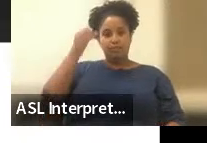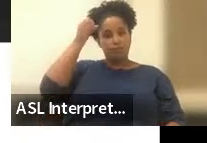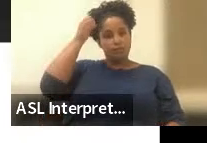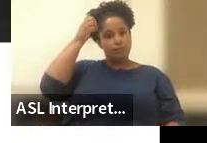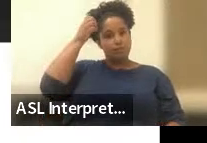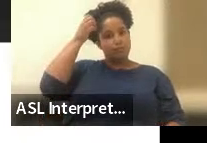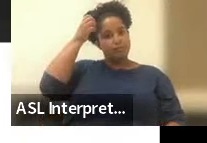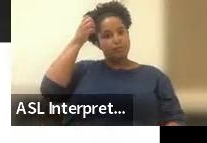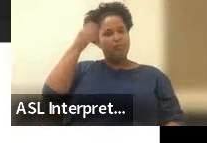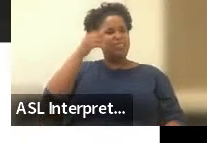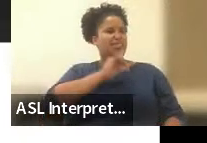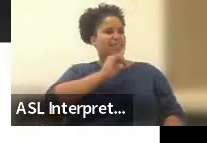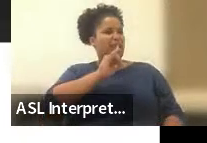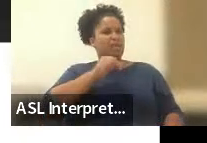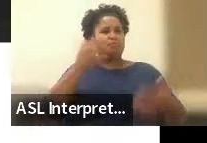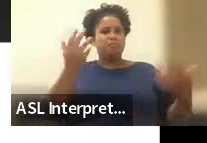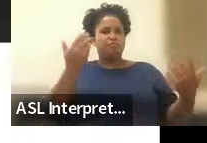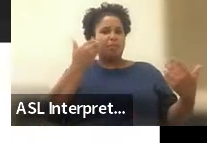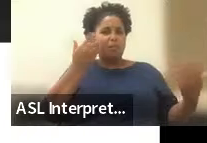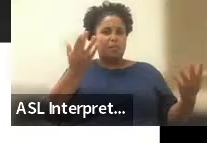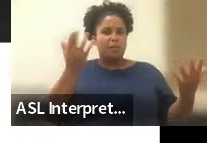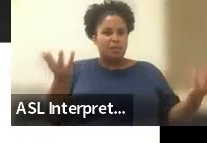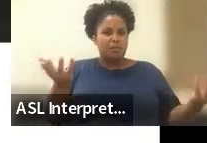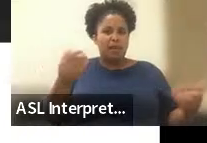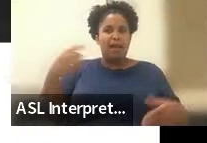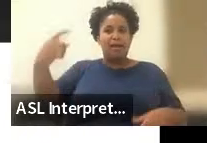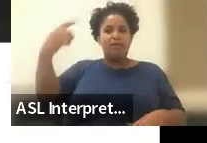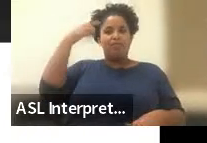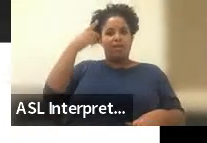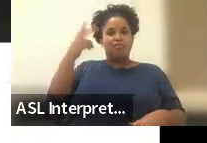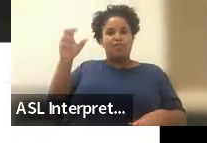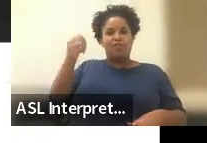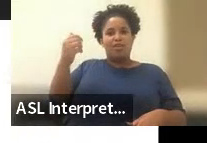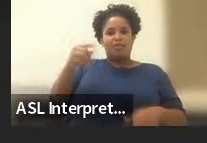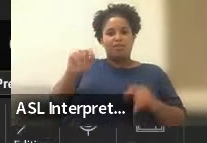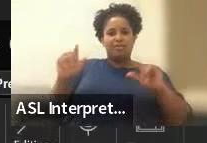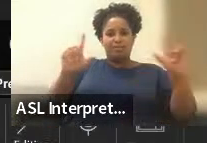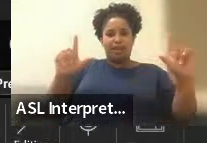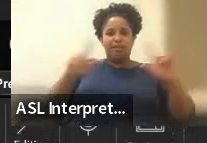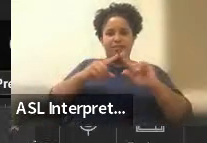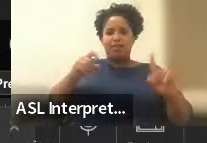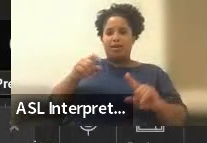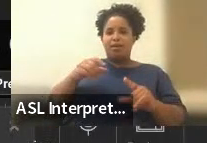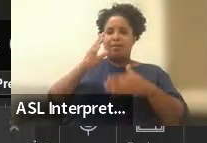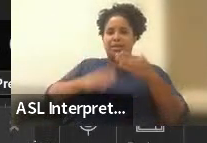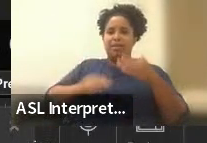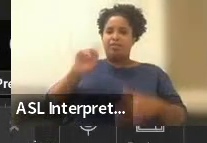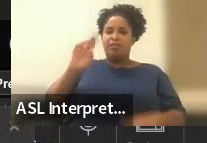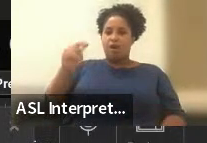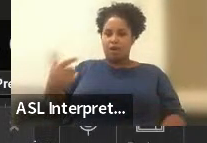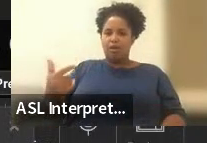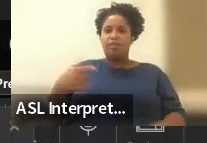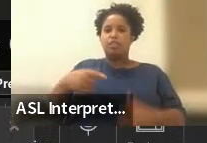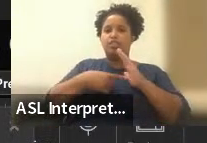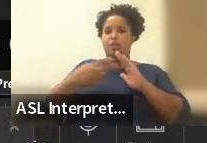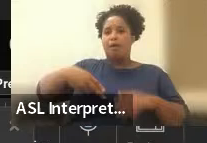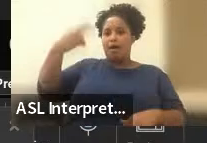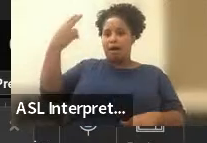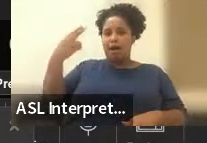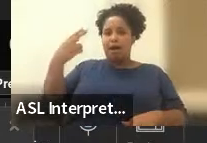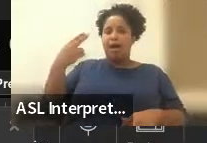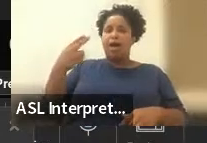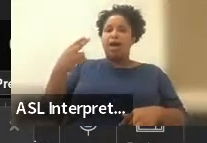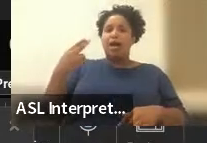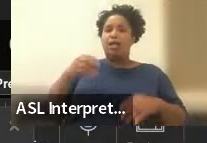Yeah, same. I don't know if that. Yeah, I thought I saw another slide. There was a slide from the end of August that showed a high transmission rates, and